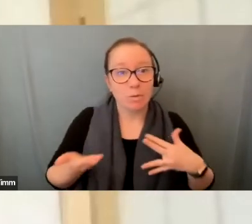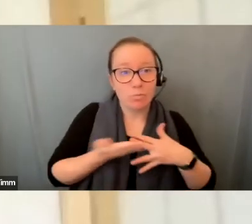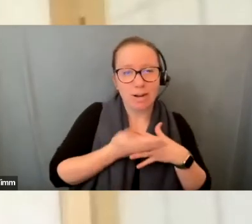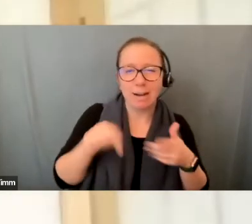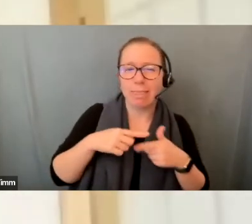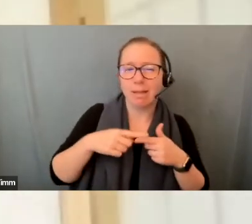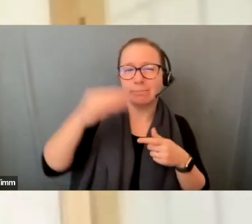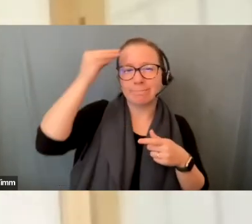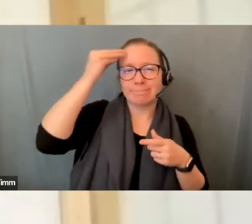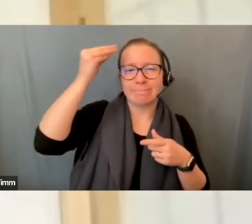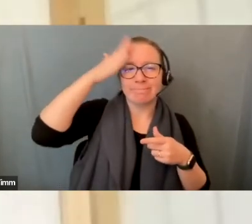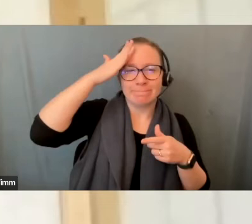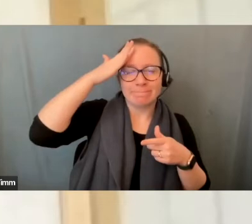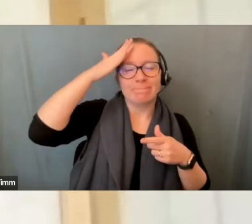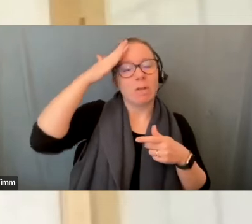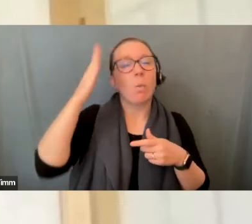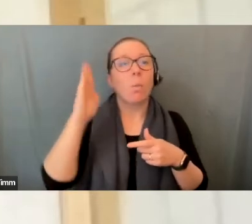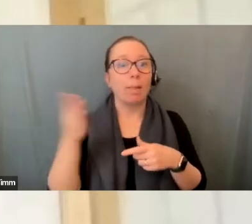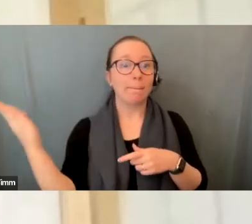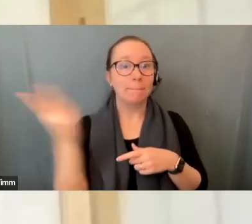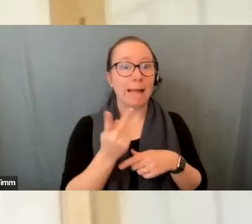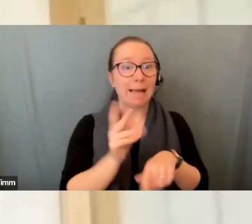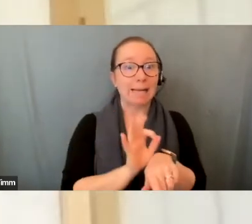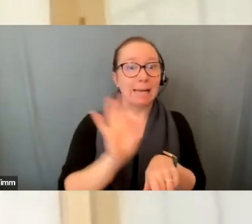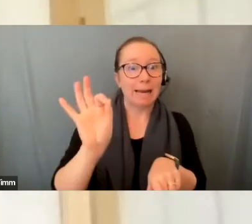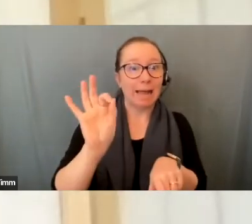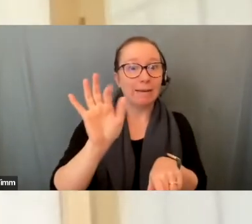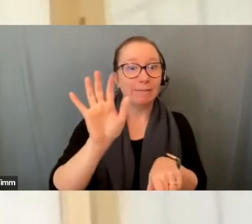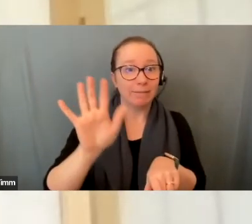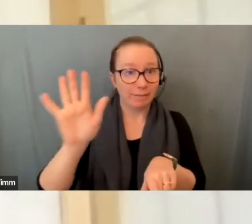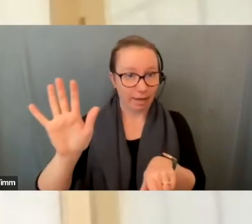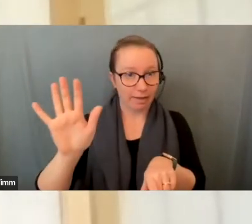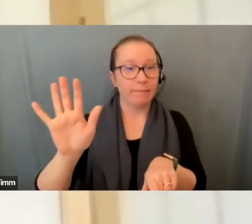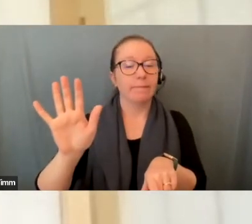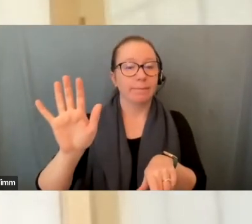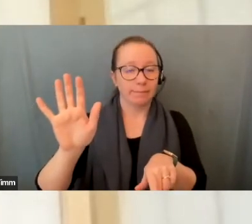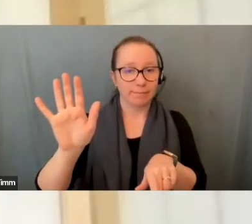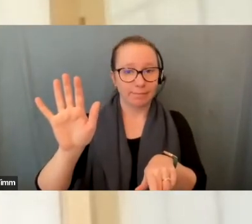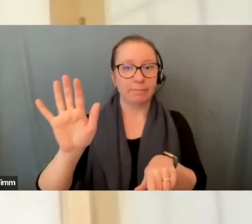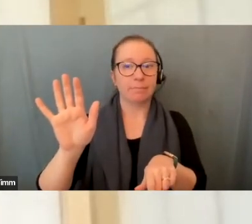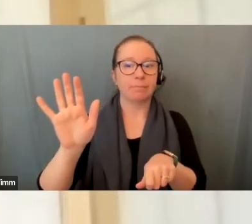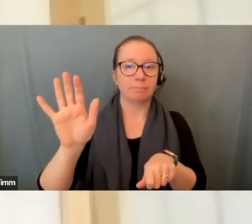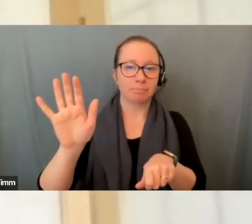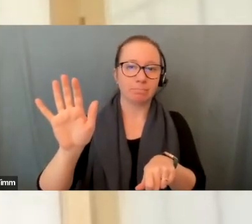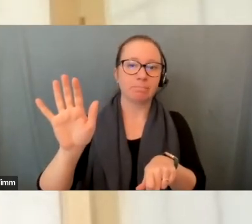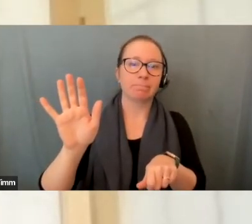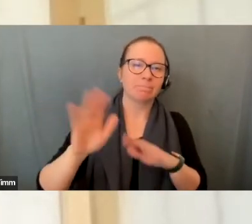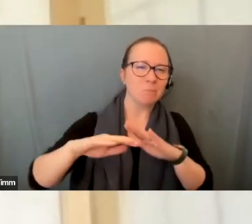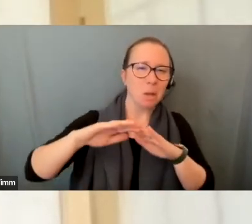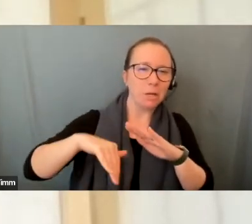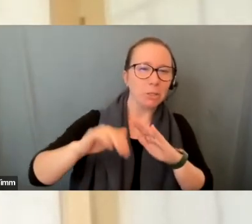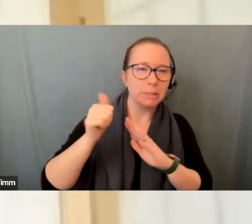You'll be coming back at 9:55, let's say. So that gives you a little less than 10